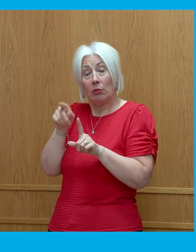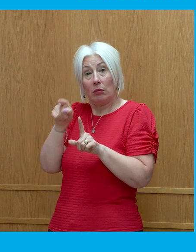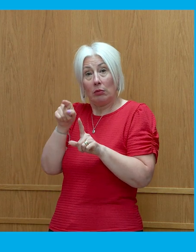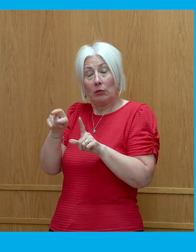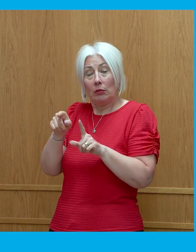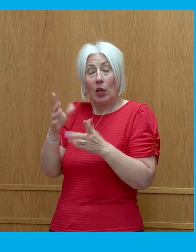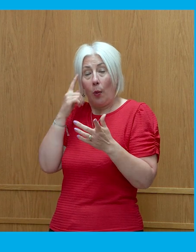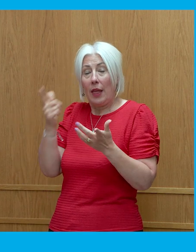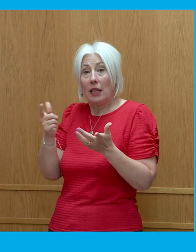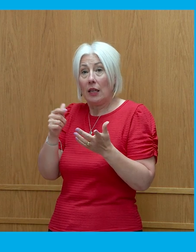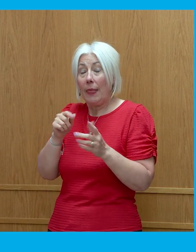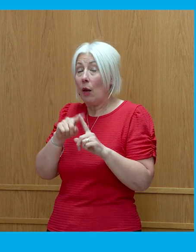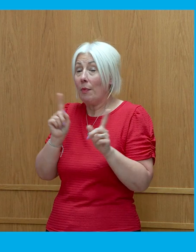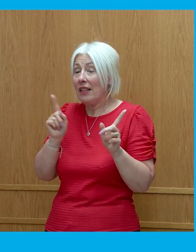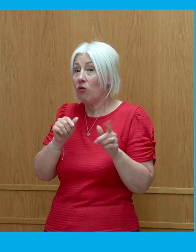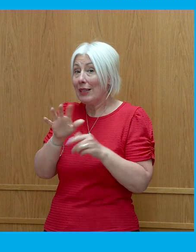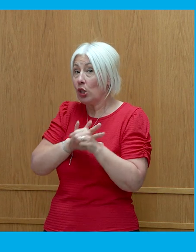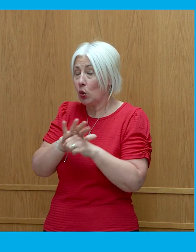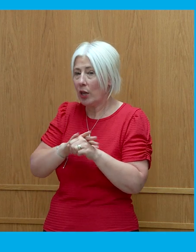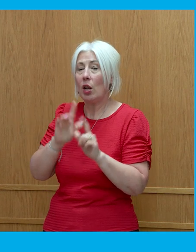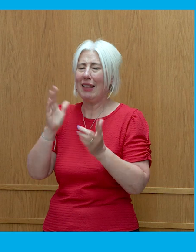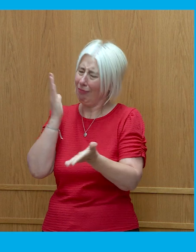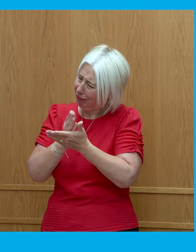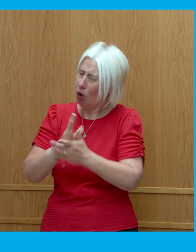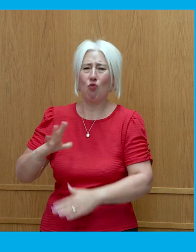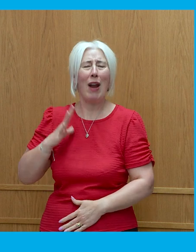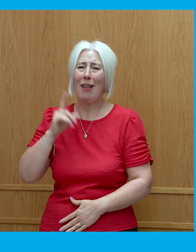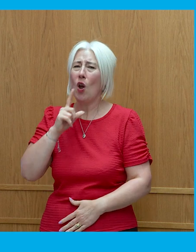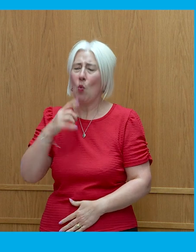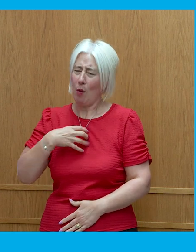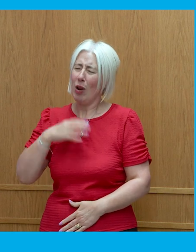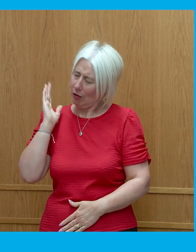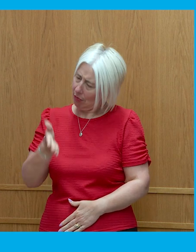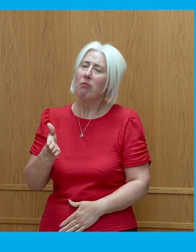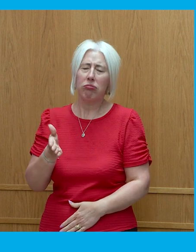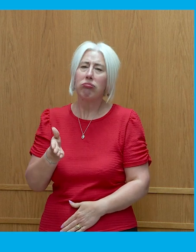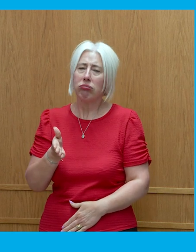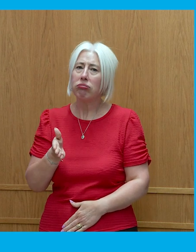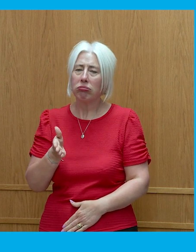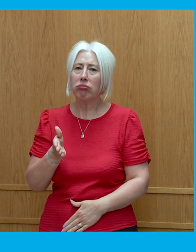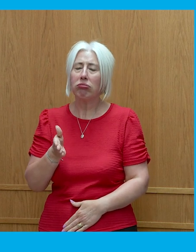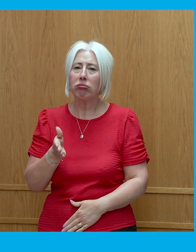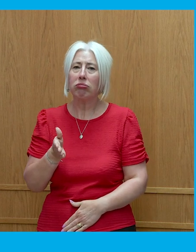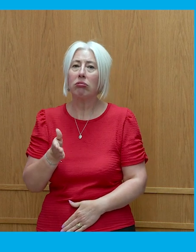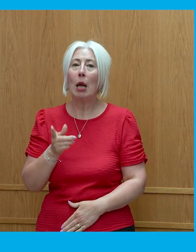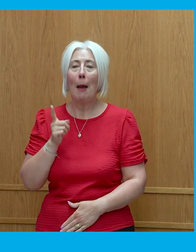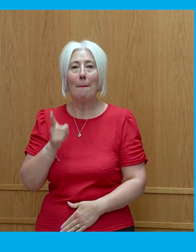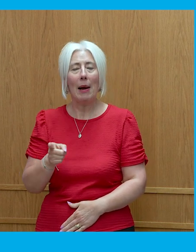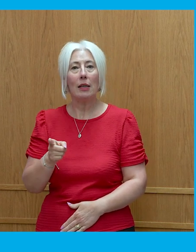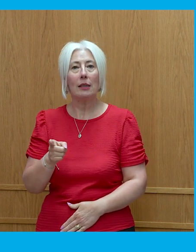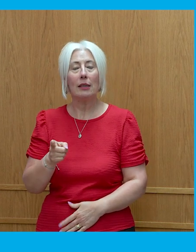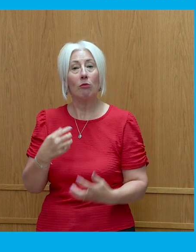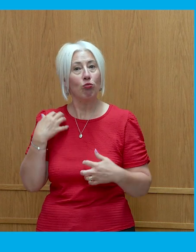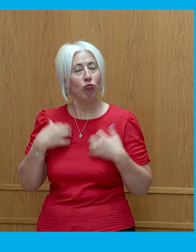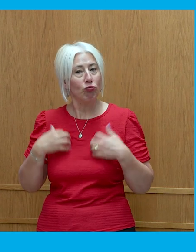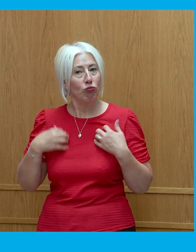President Trump. I absolutely think that we're ready for a woman president. The great and interesting thing